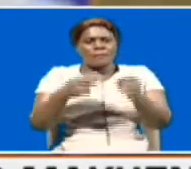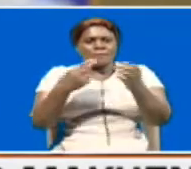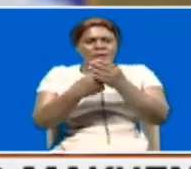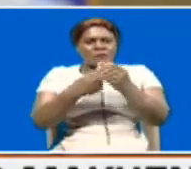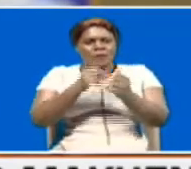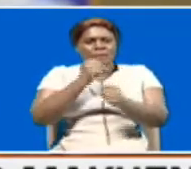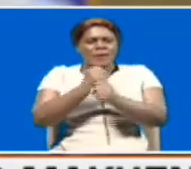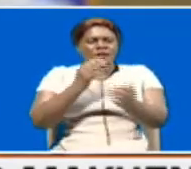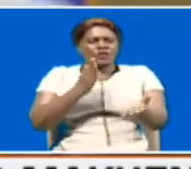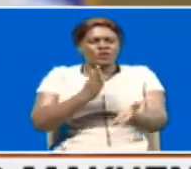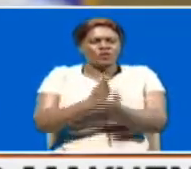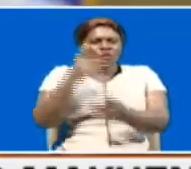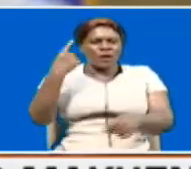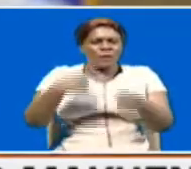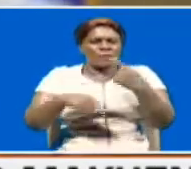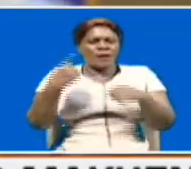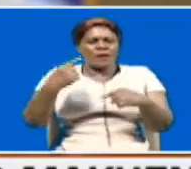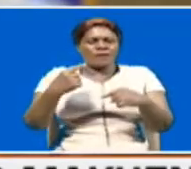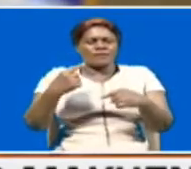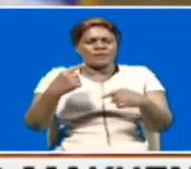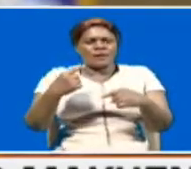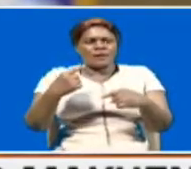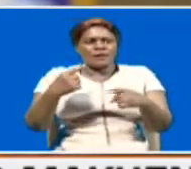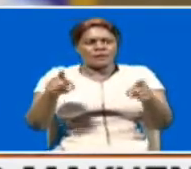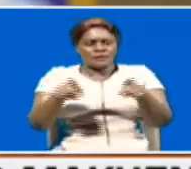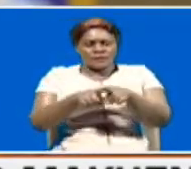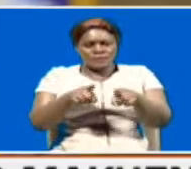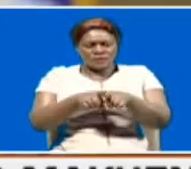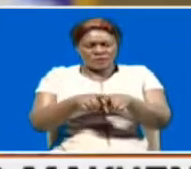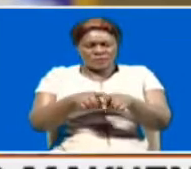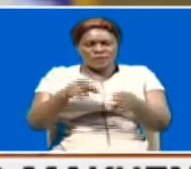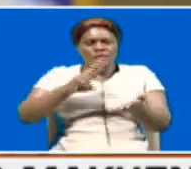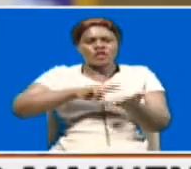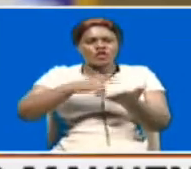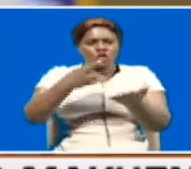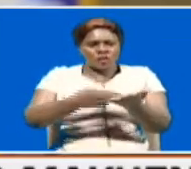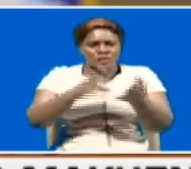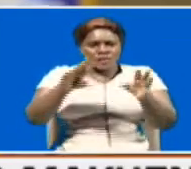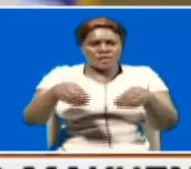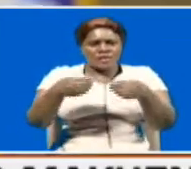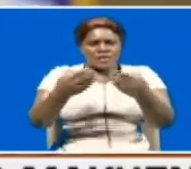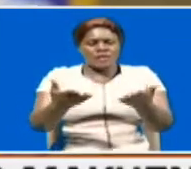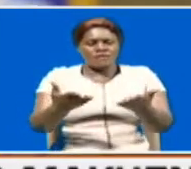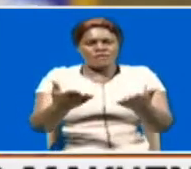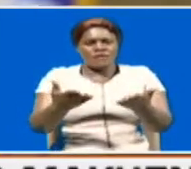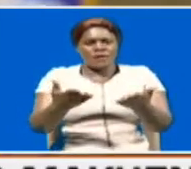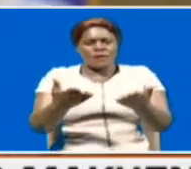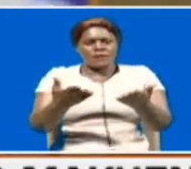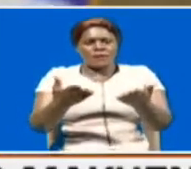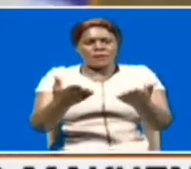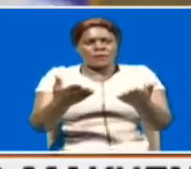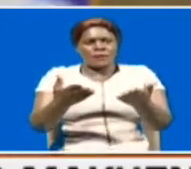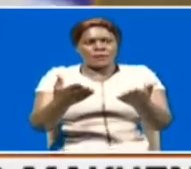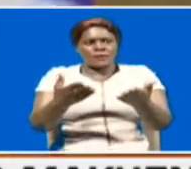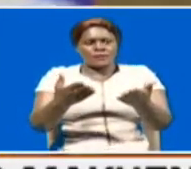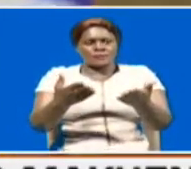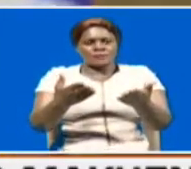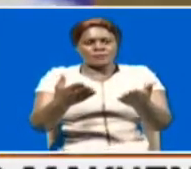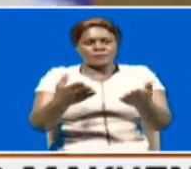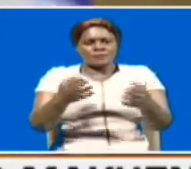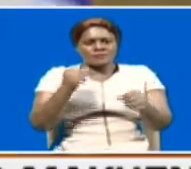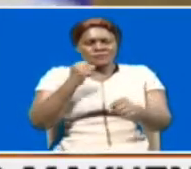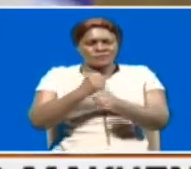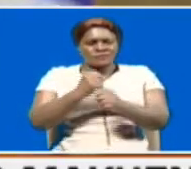and make sure the capacity is here and that the stewardship and resources for the HIV programming support continue from